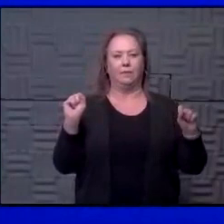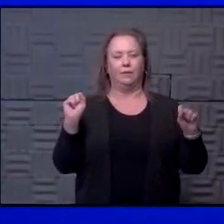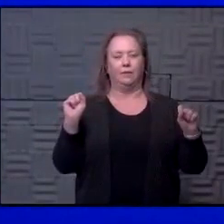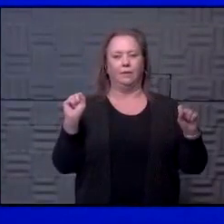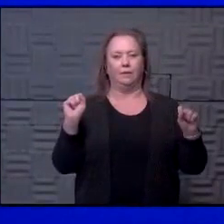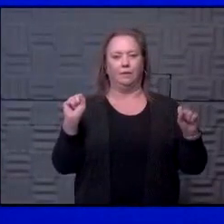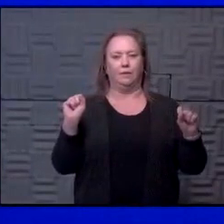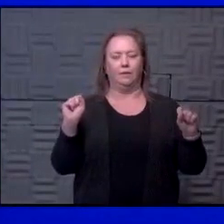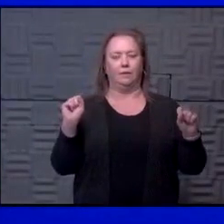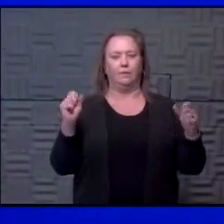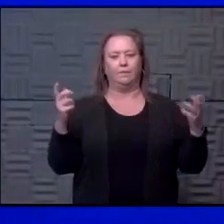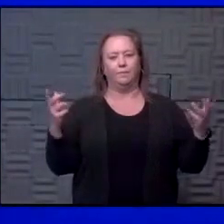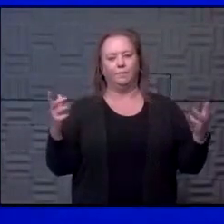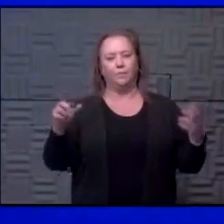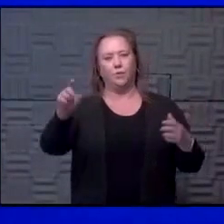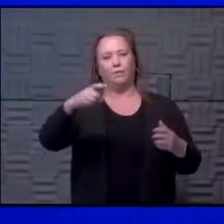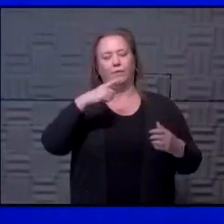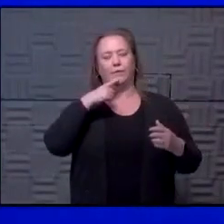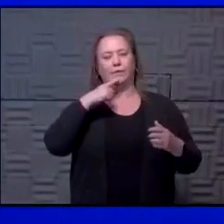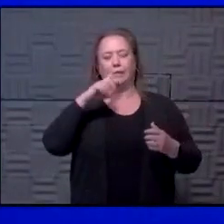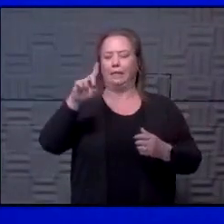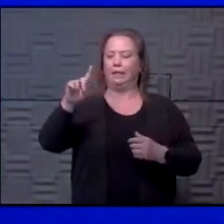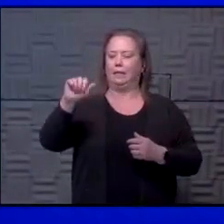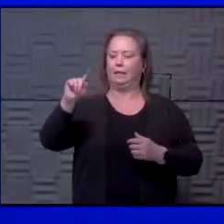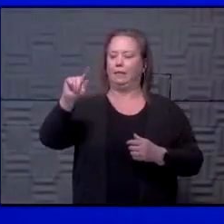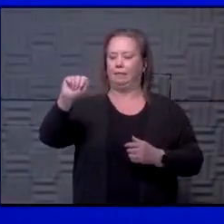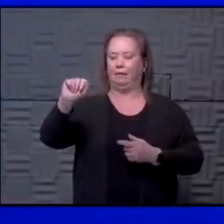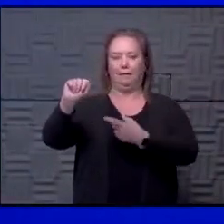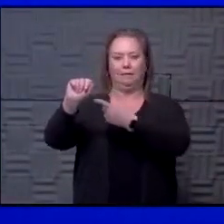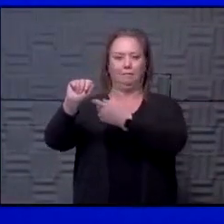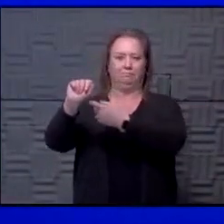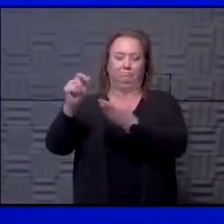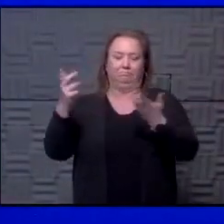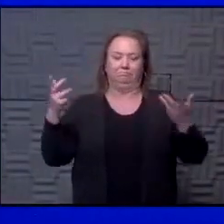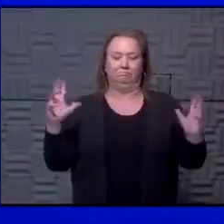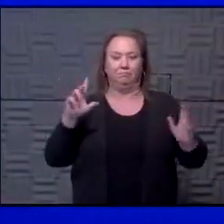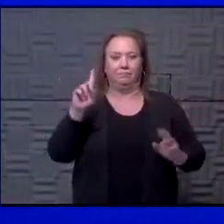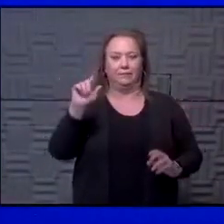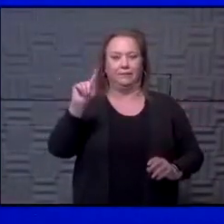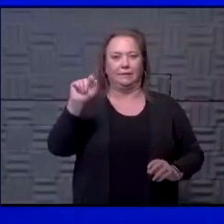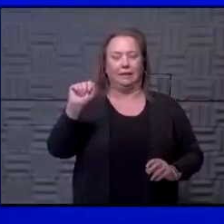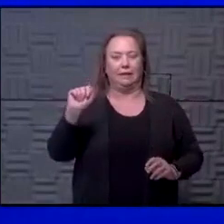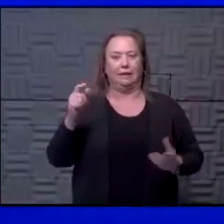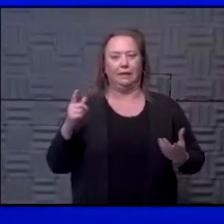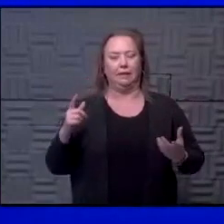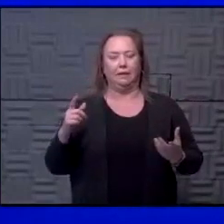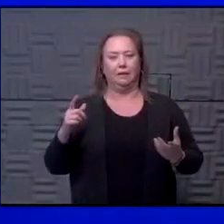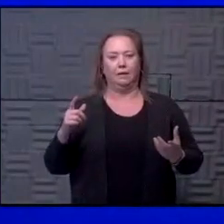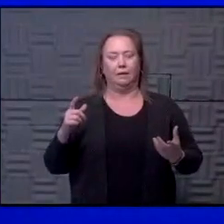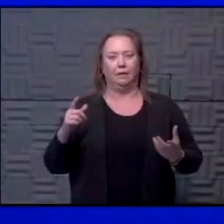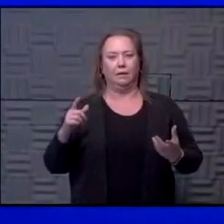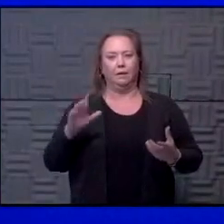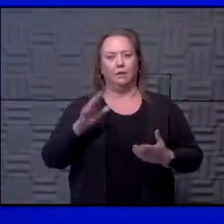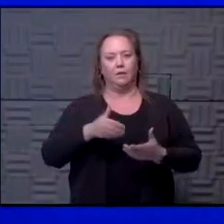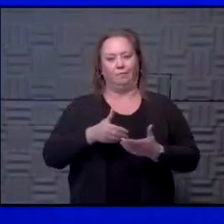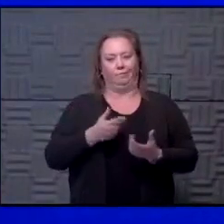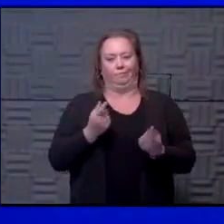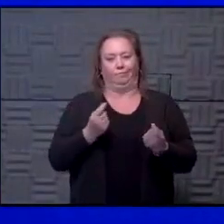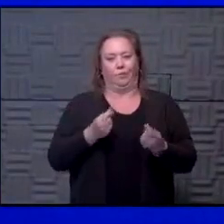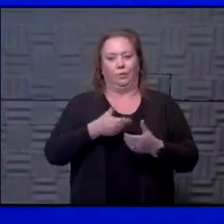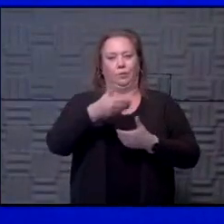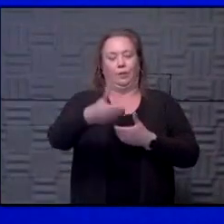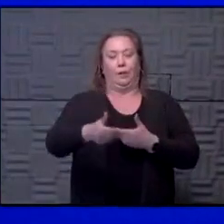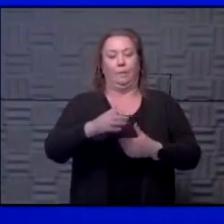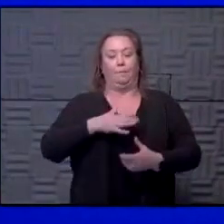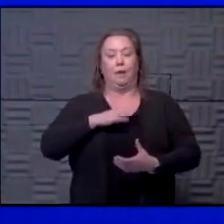you have to say, you know what? The data is what the data is. But one you have to think about is, what's your next step? So my